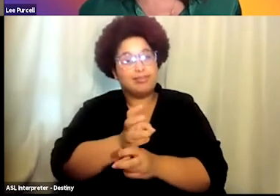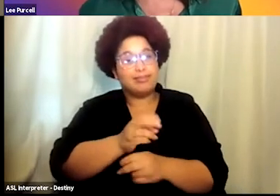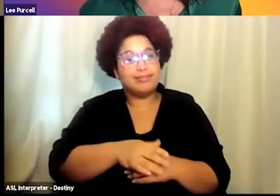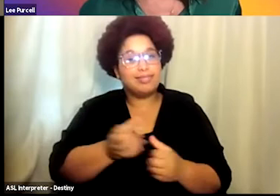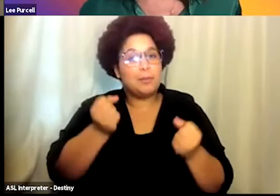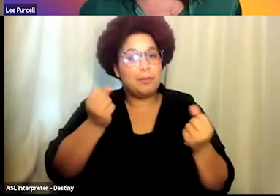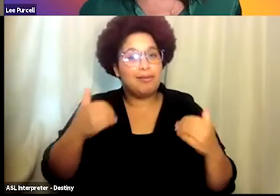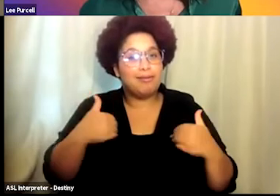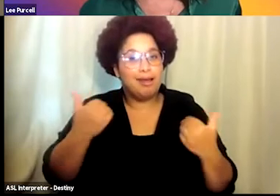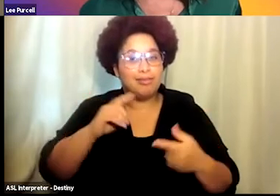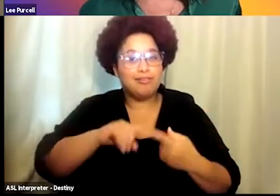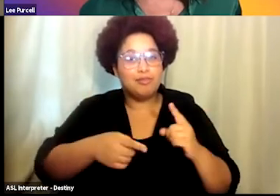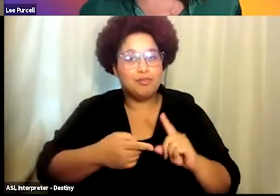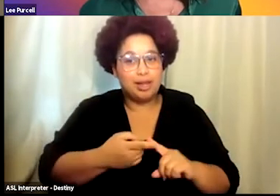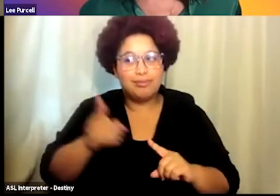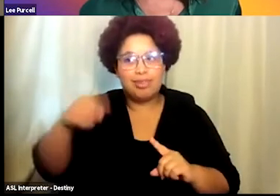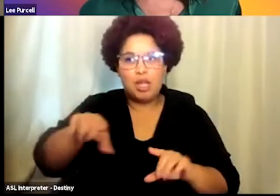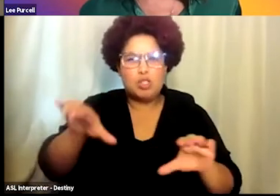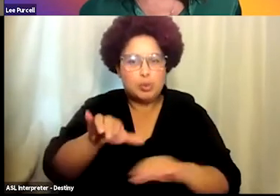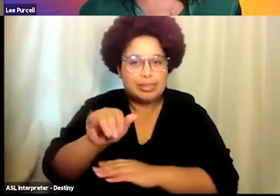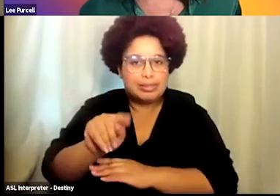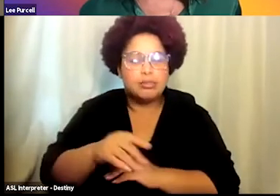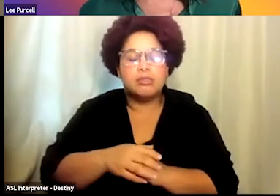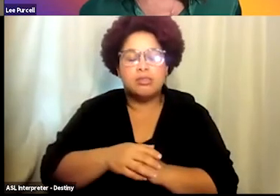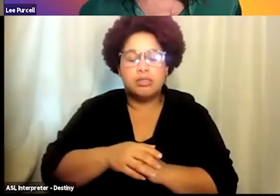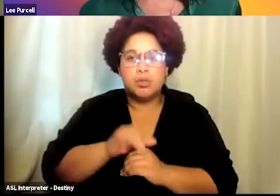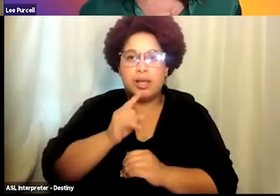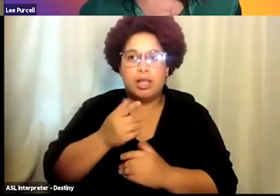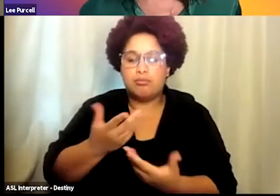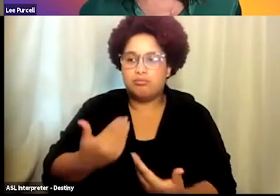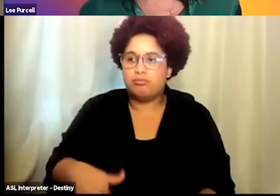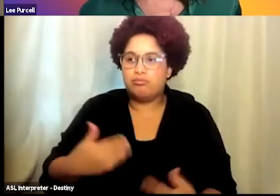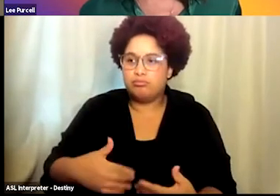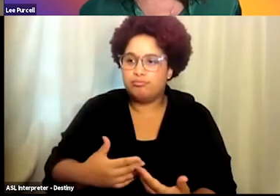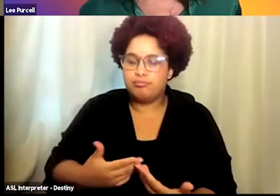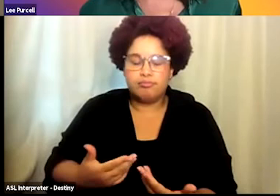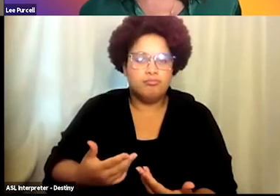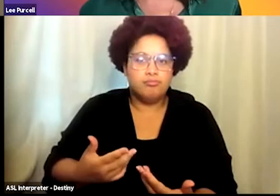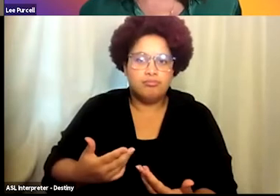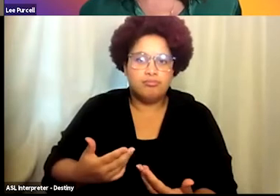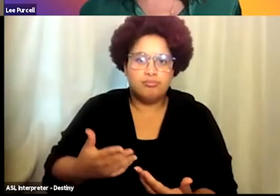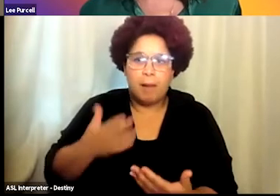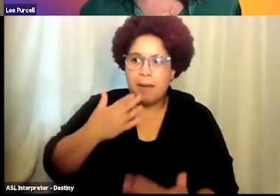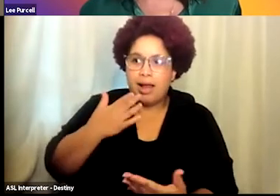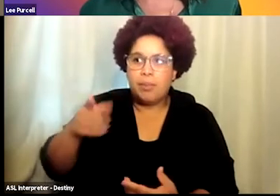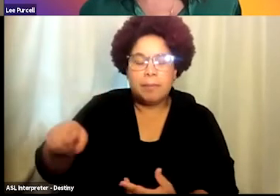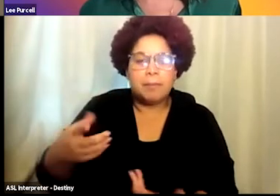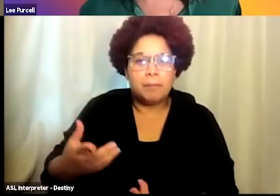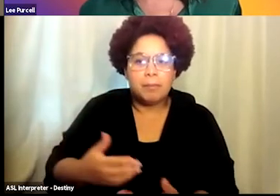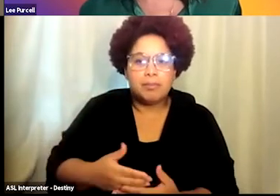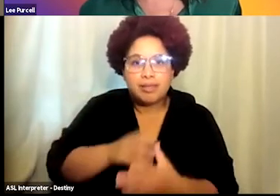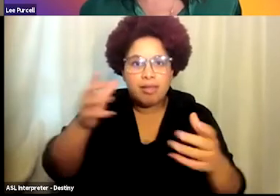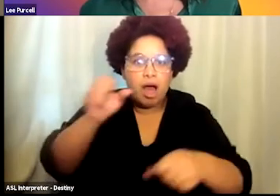young friends who are doing that, and I admire them so, because it's a lot of work to get all that